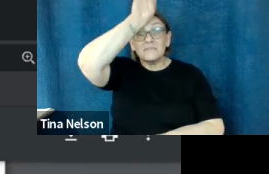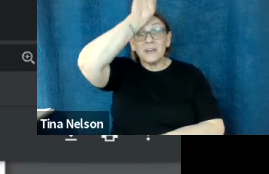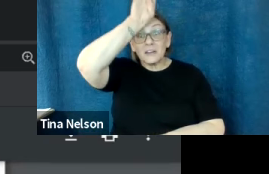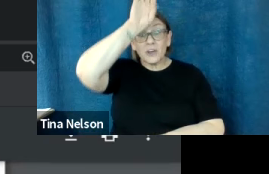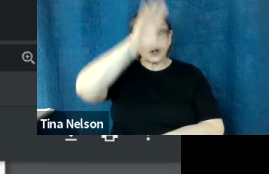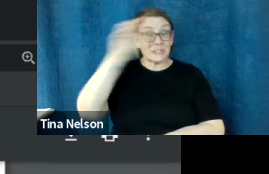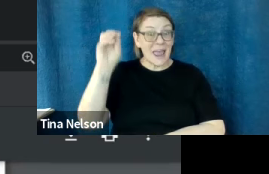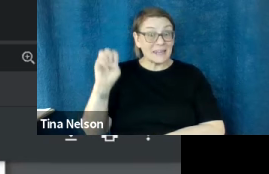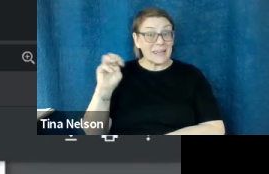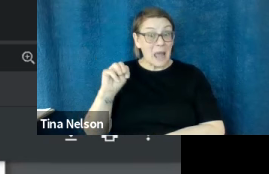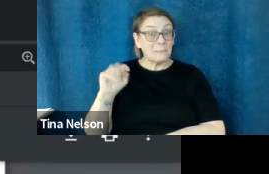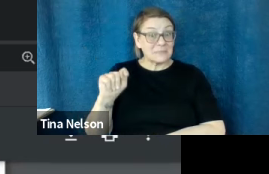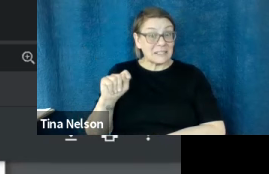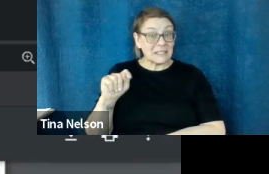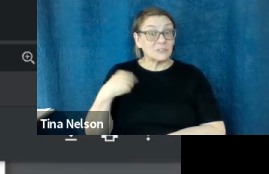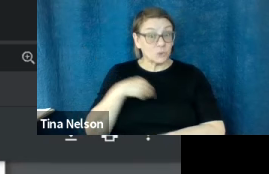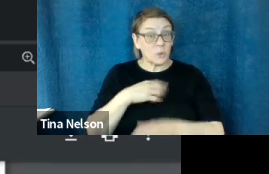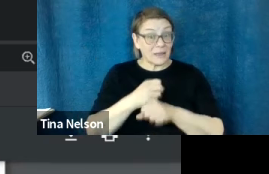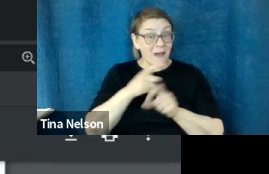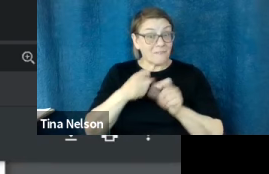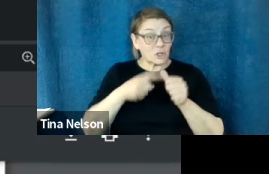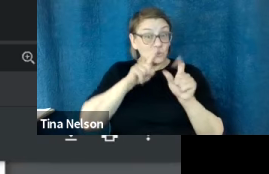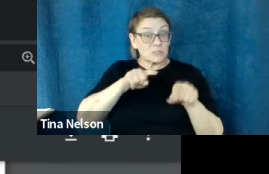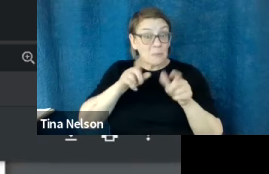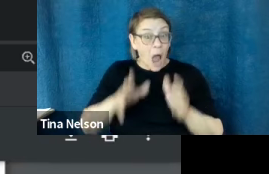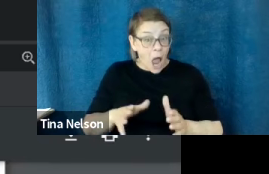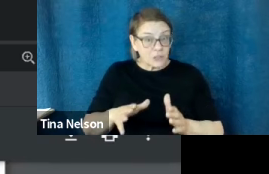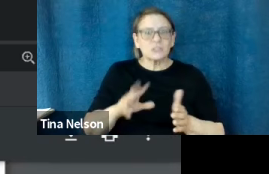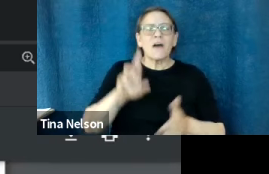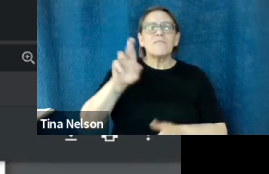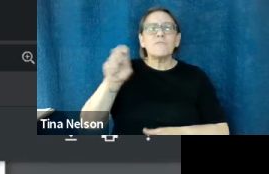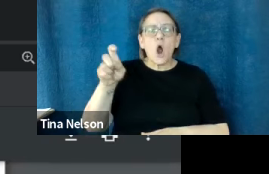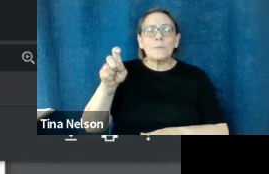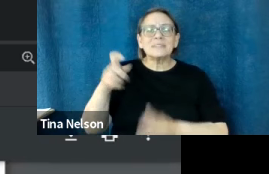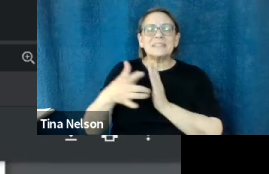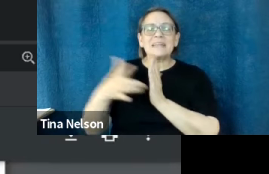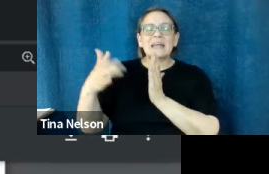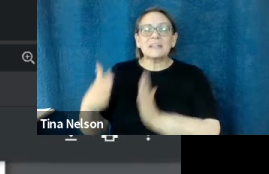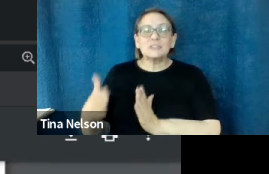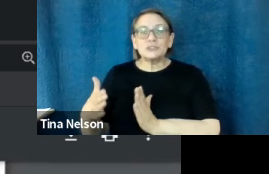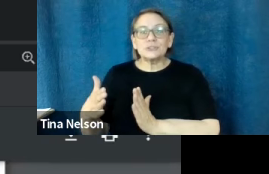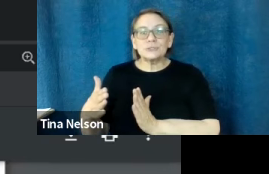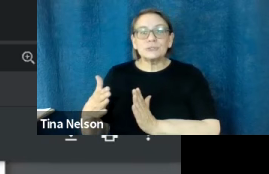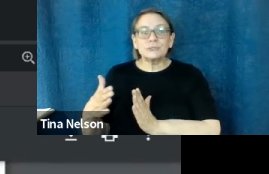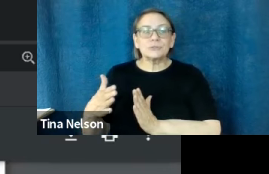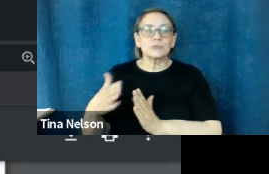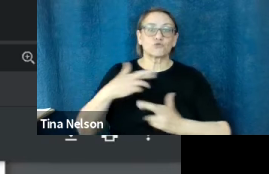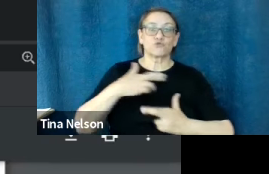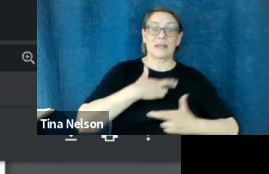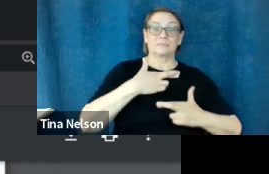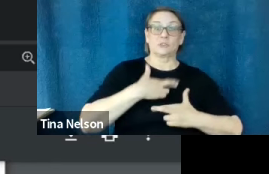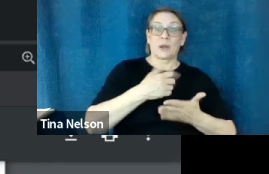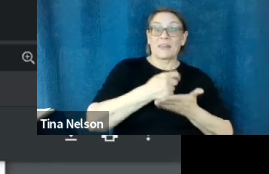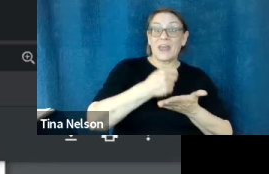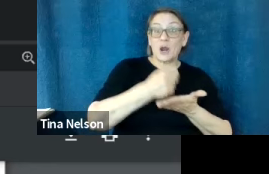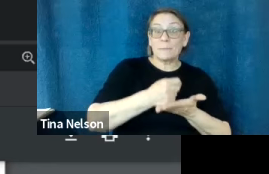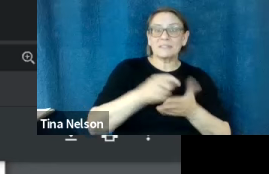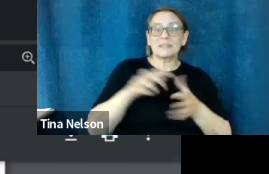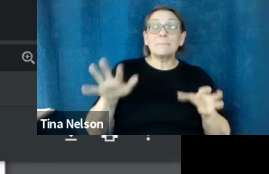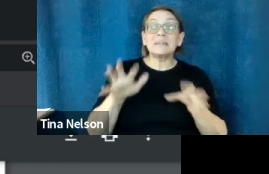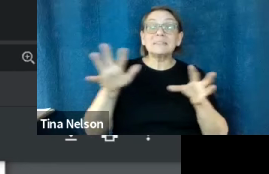EMTs. So we have first responders, we have pharmacy technicians, um, respiratory therapists, massage